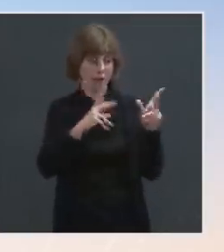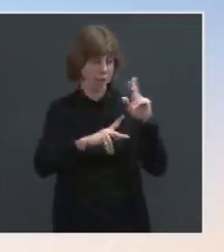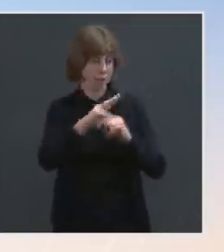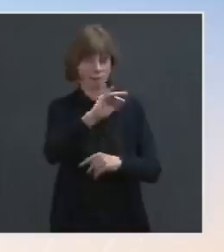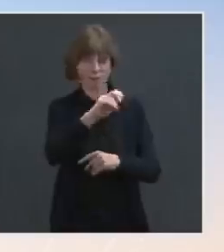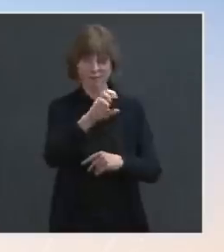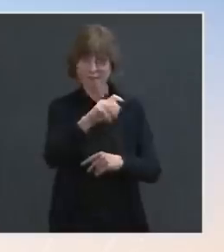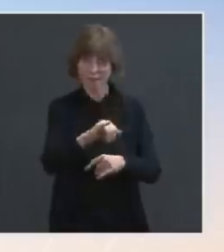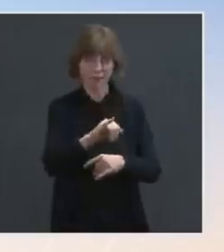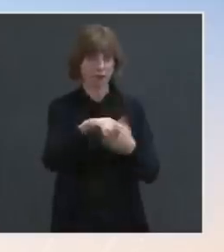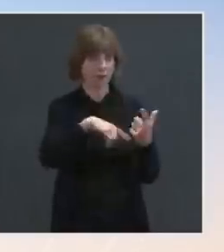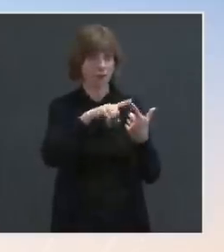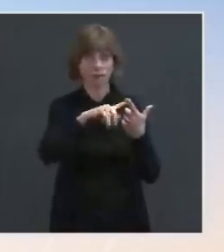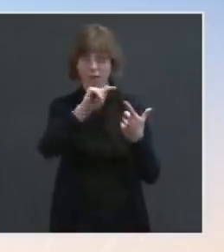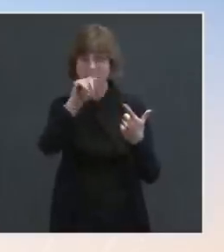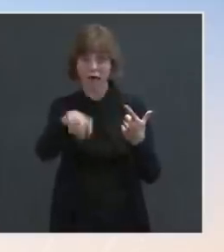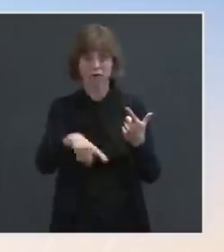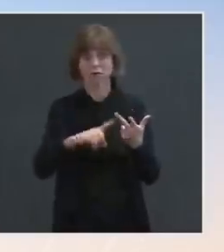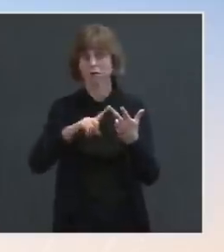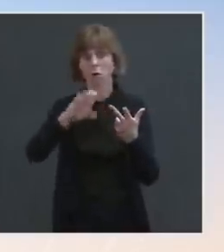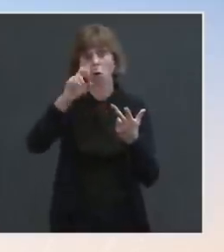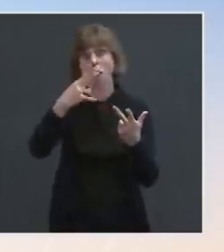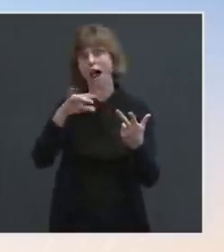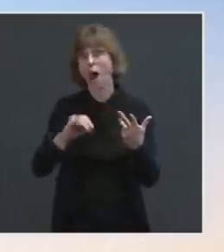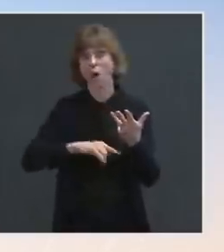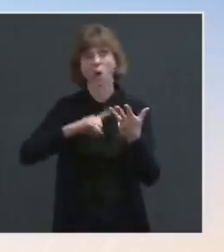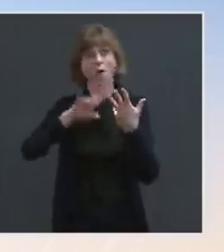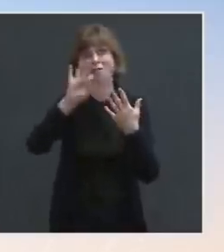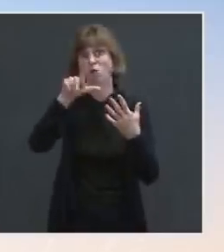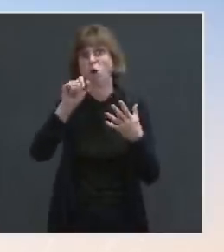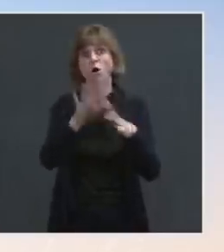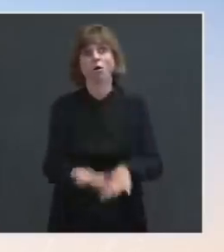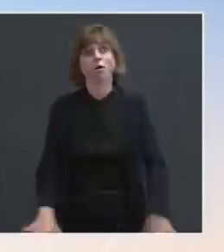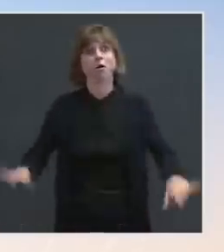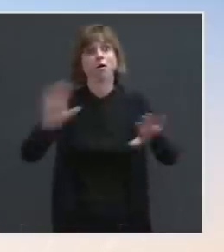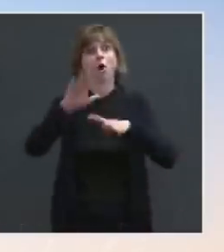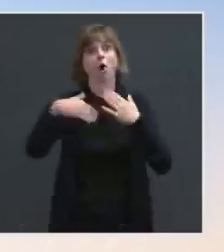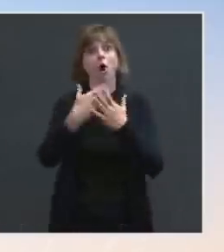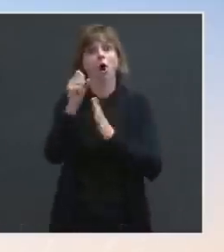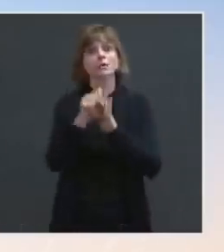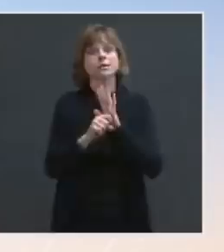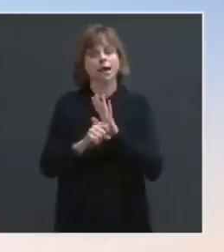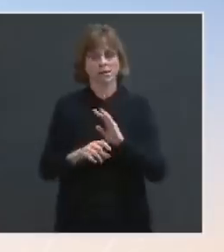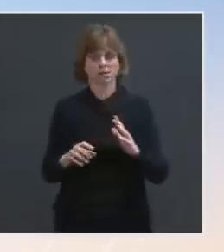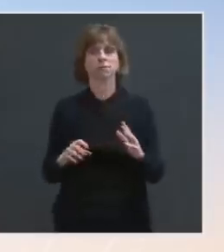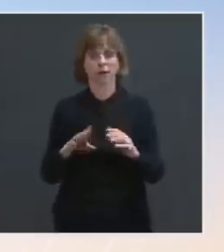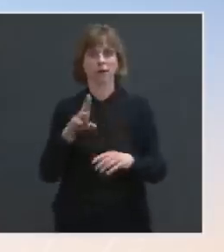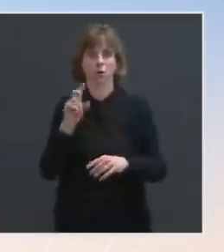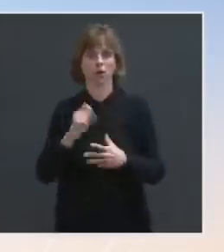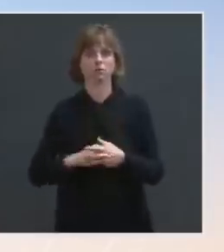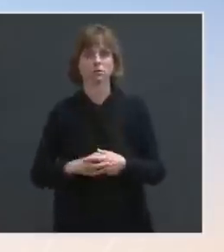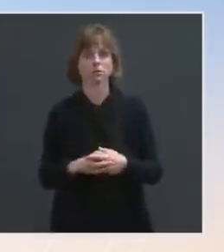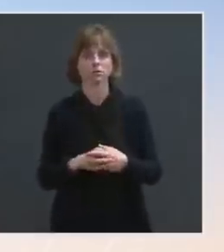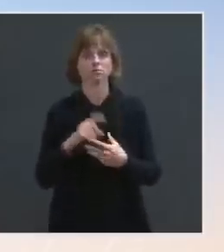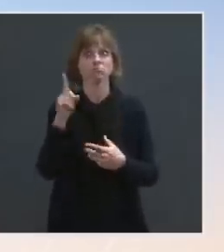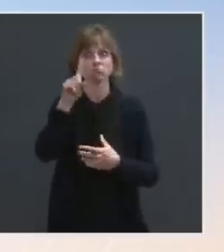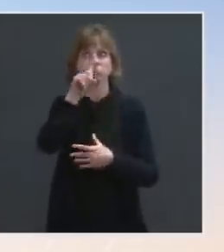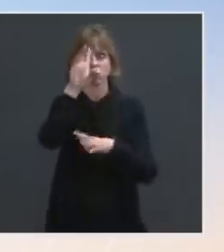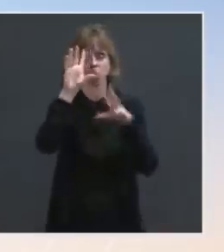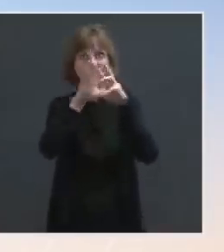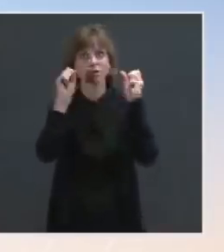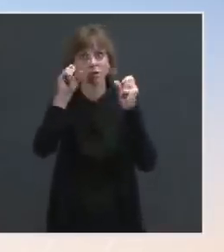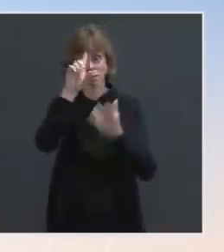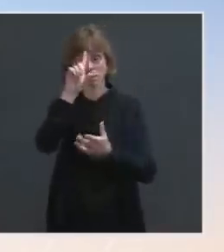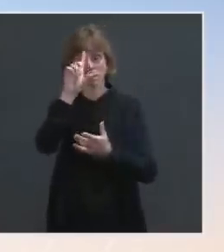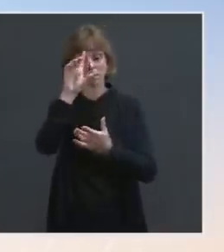Texas, in Ohio, Florida, in every state across the country. And, you know, he believes that with more